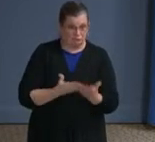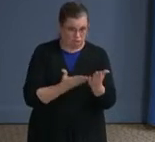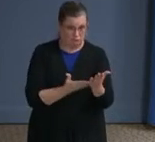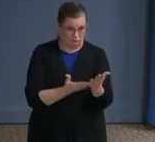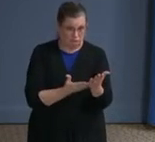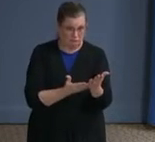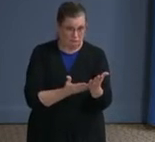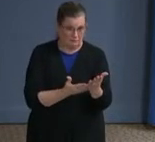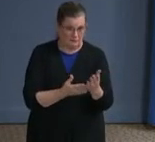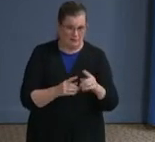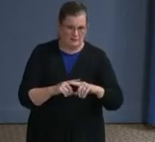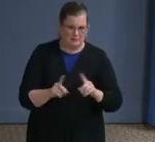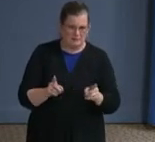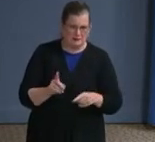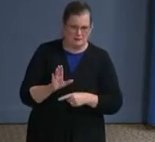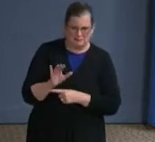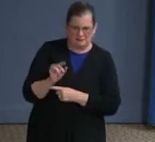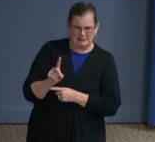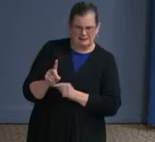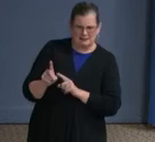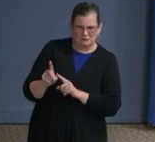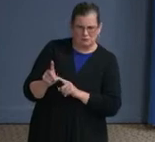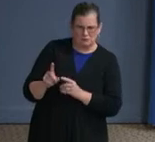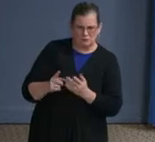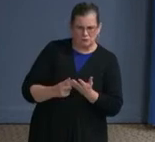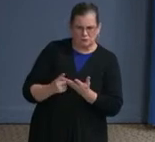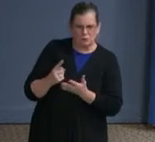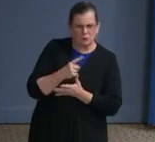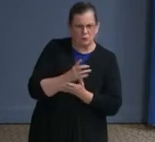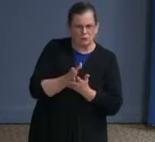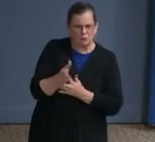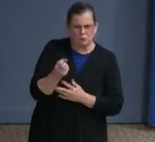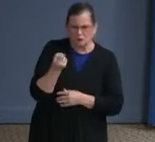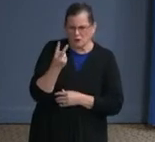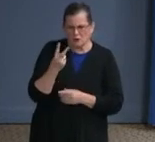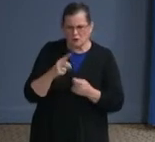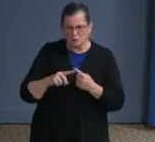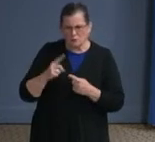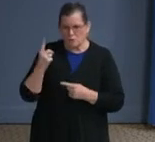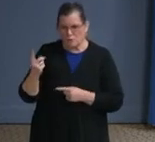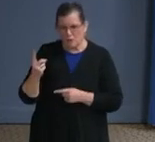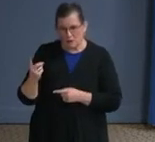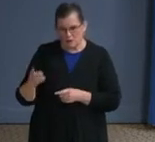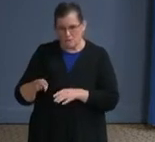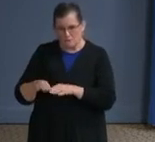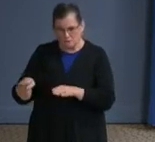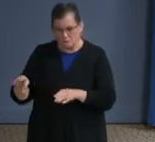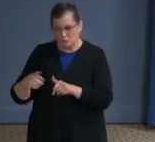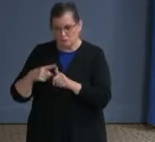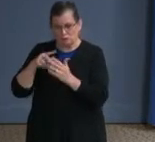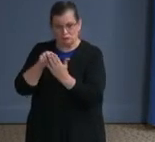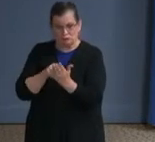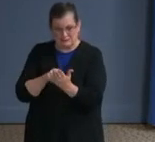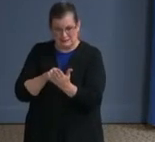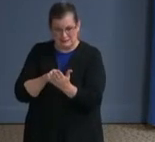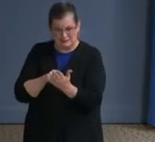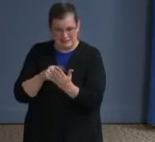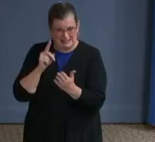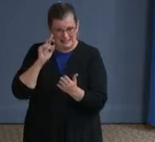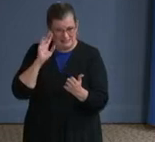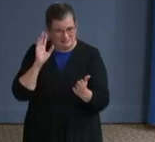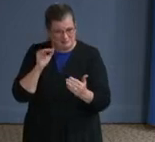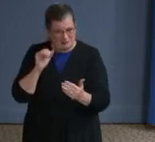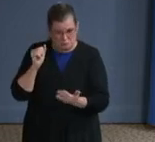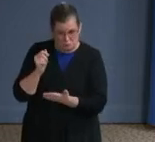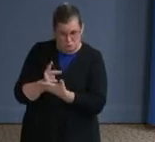but the bill had gone through on a 12-to-1 vote on first reading, and I expect it will be approved tomorrow, but that is